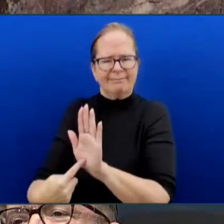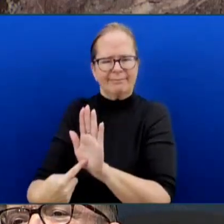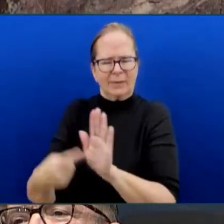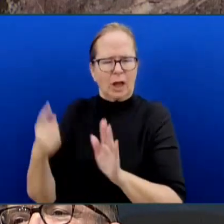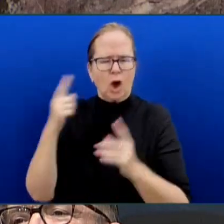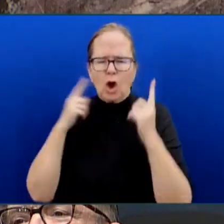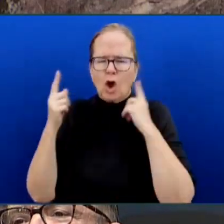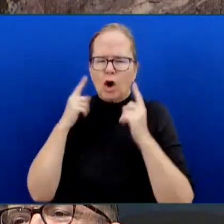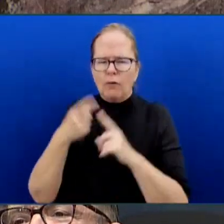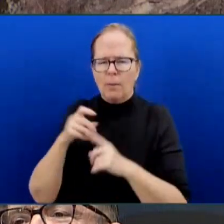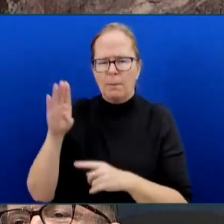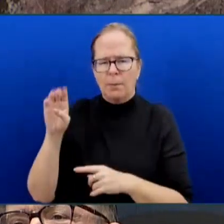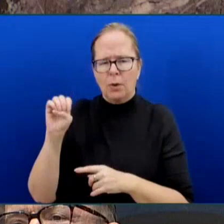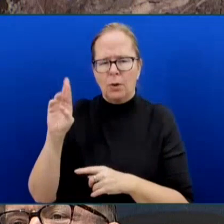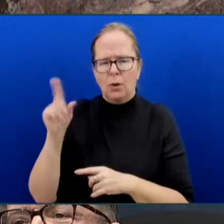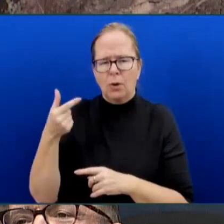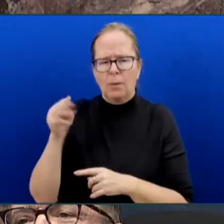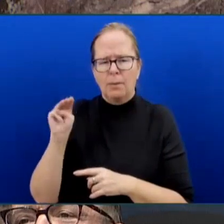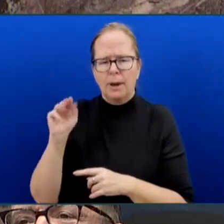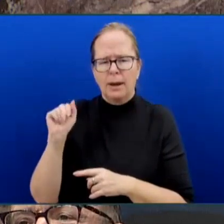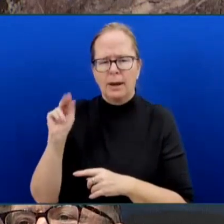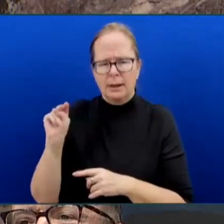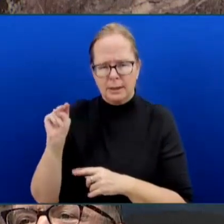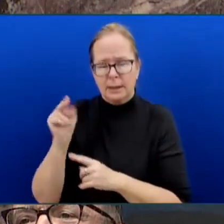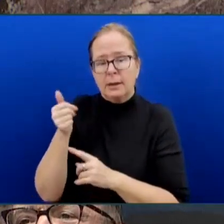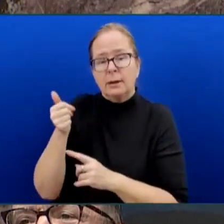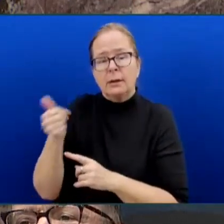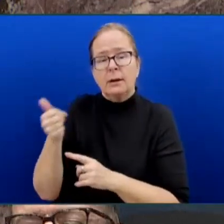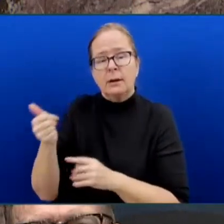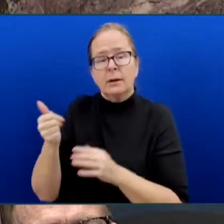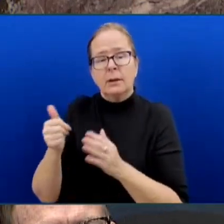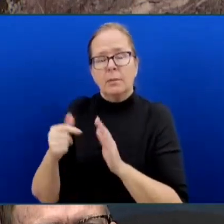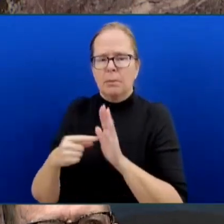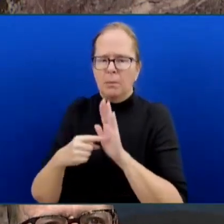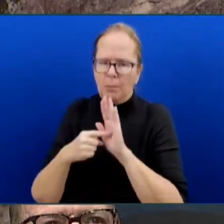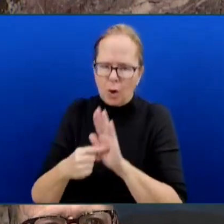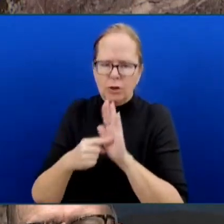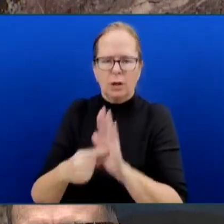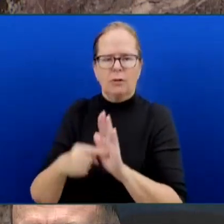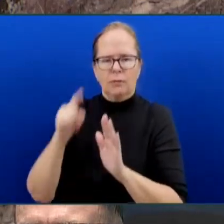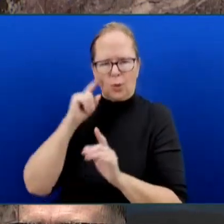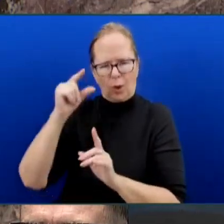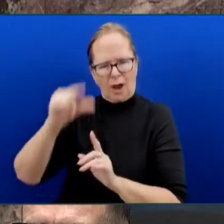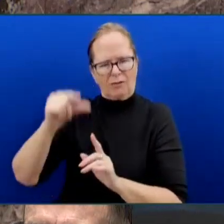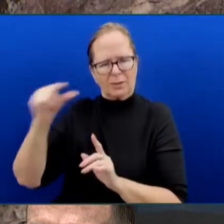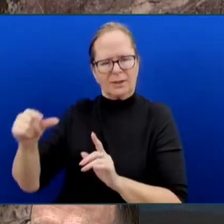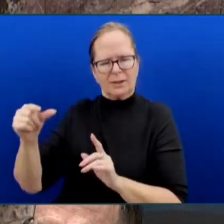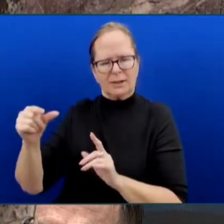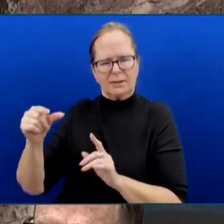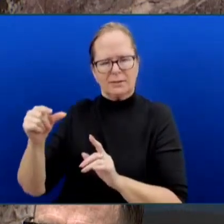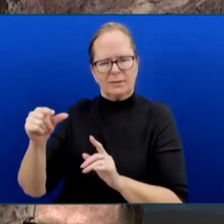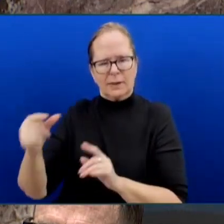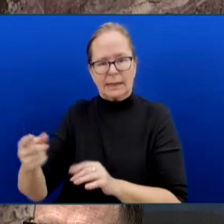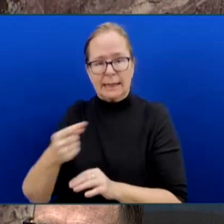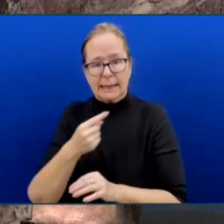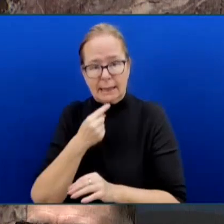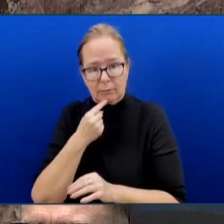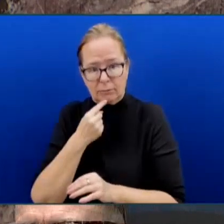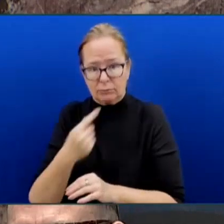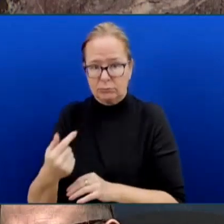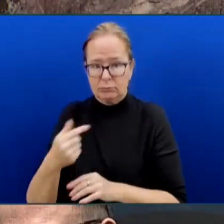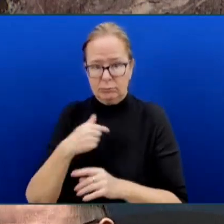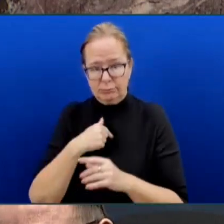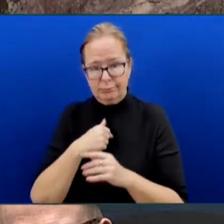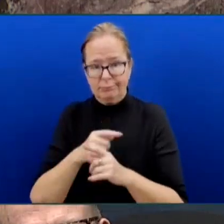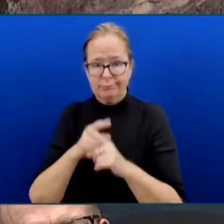the government's own modeling, that says they have been silenced by non-disclosure agreements. In other words,